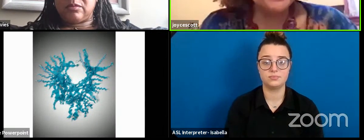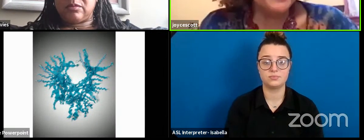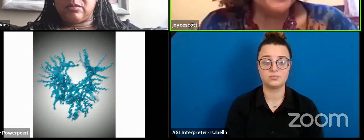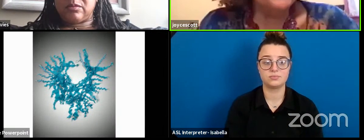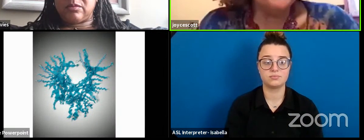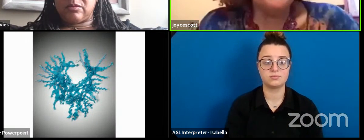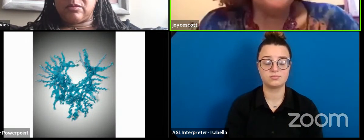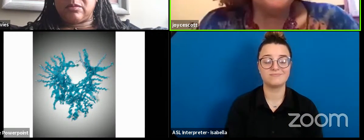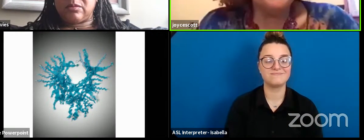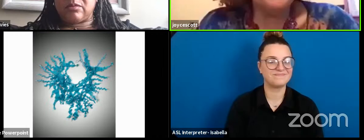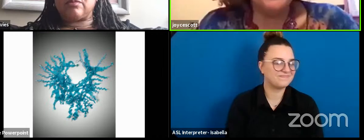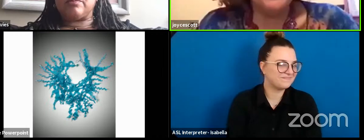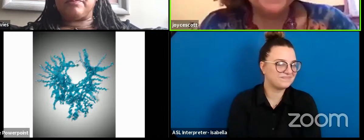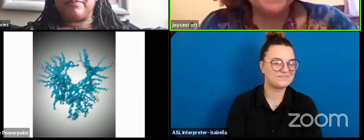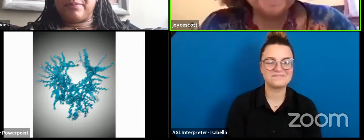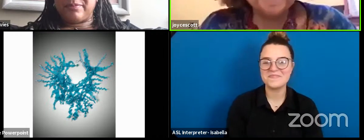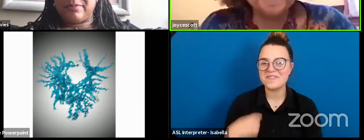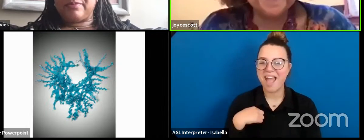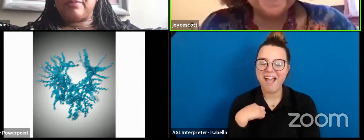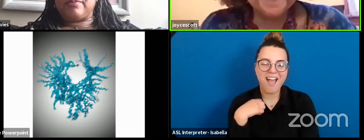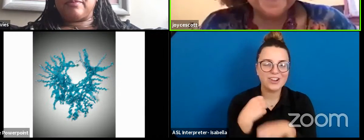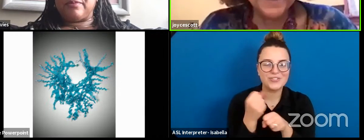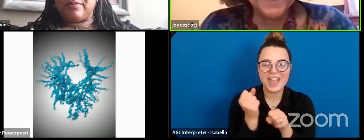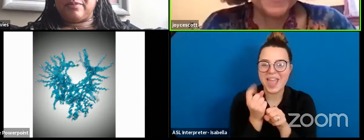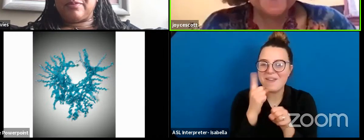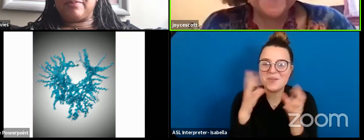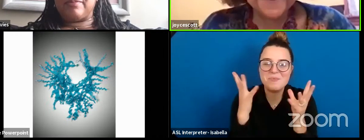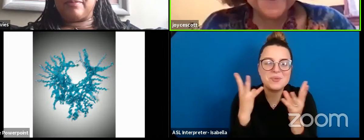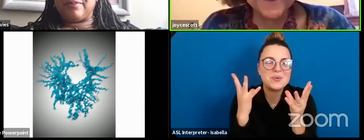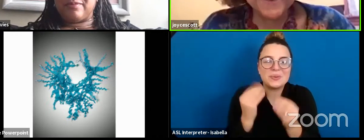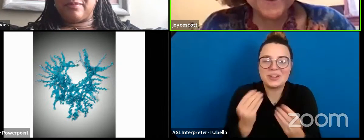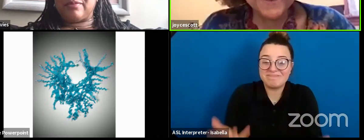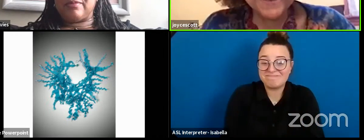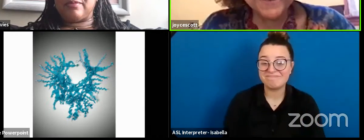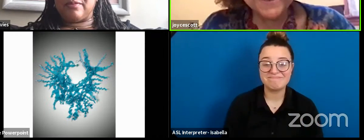I do things for beauty. Next.